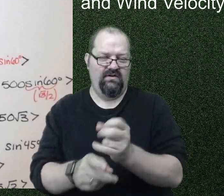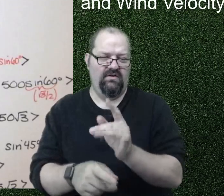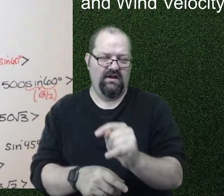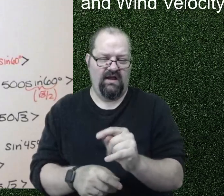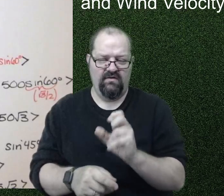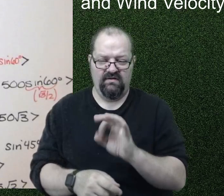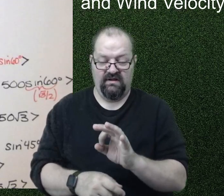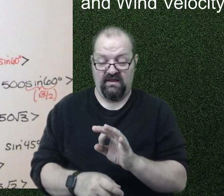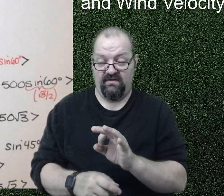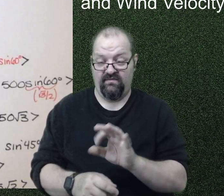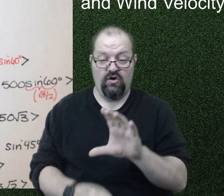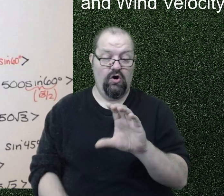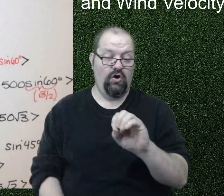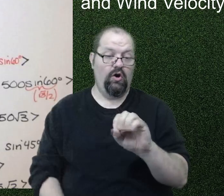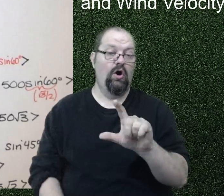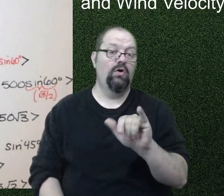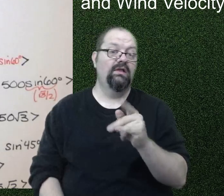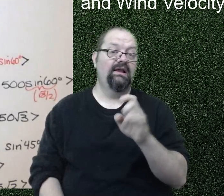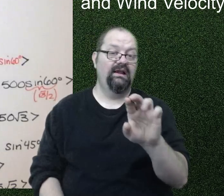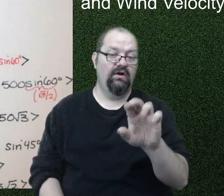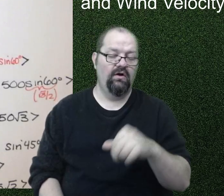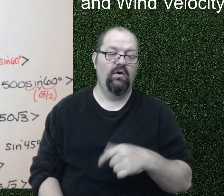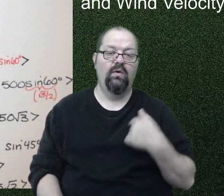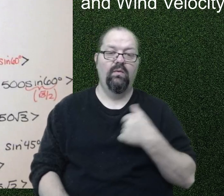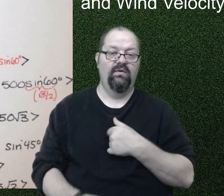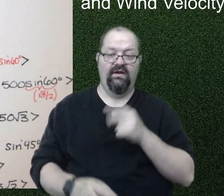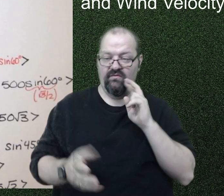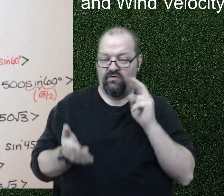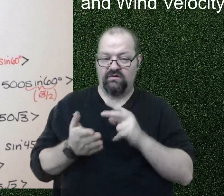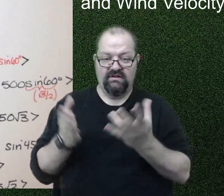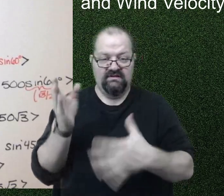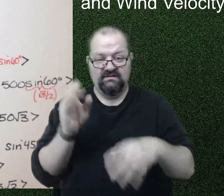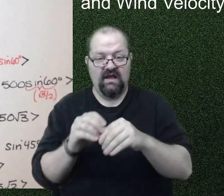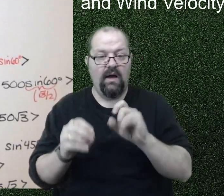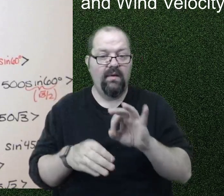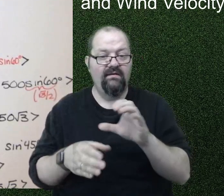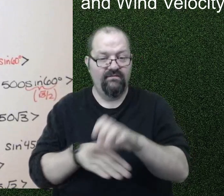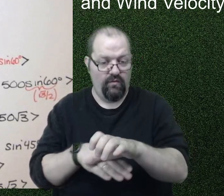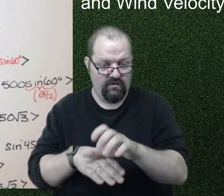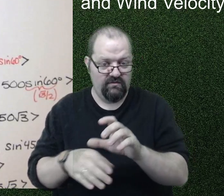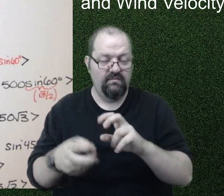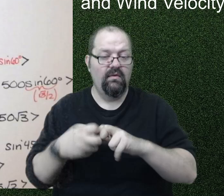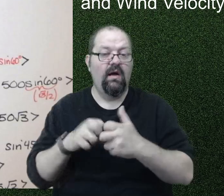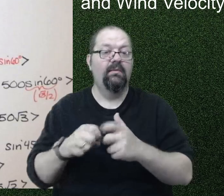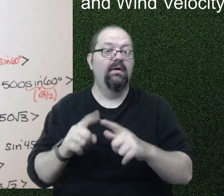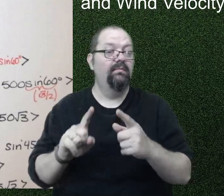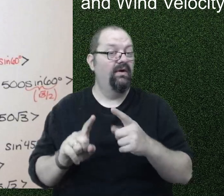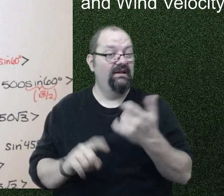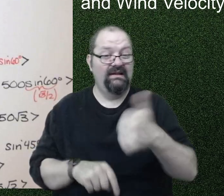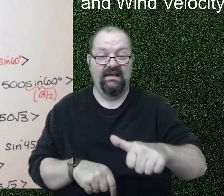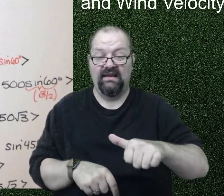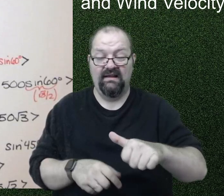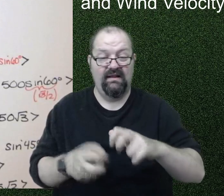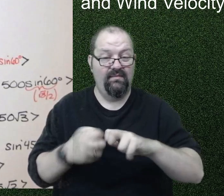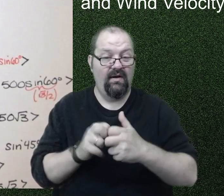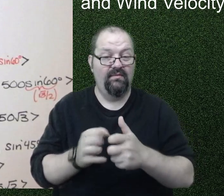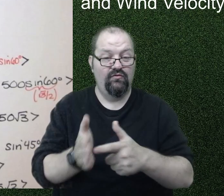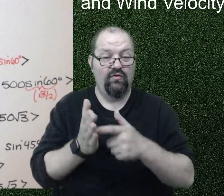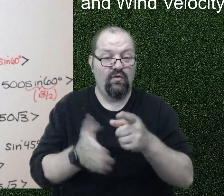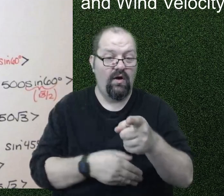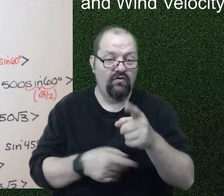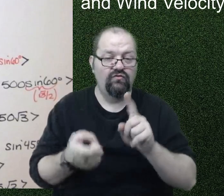points are collinear. We've looked at sum of forces problems and resultant velocities. But any problem that requires you